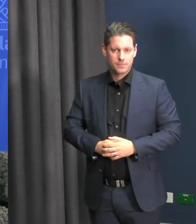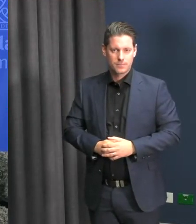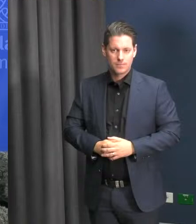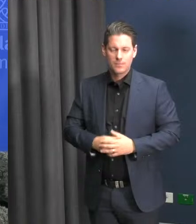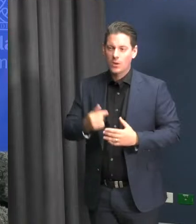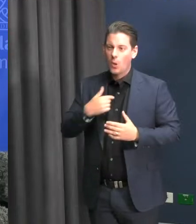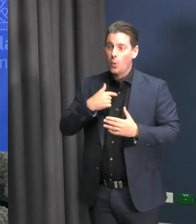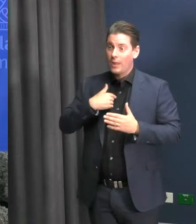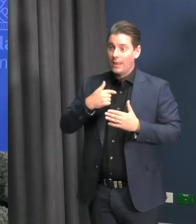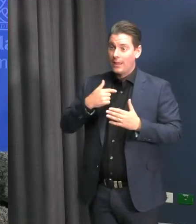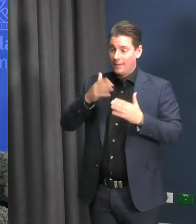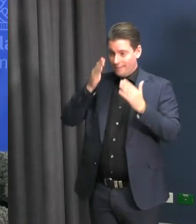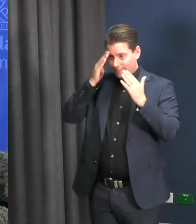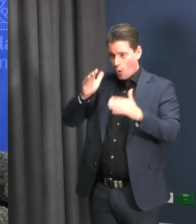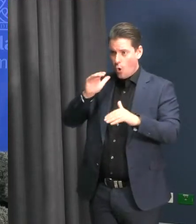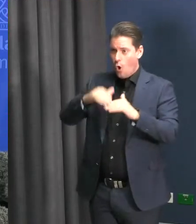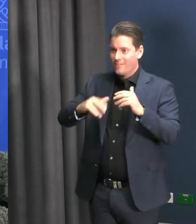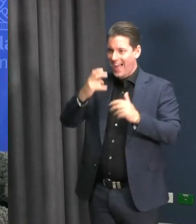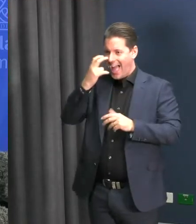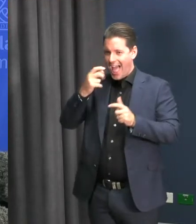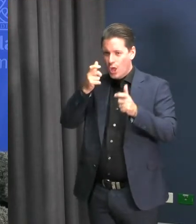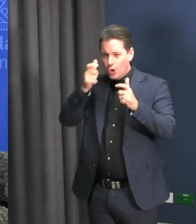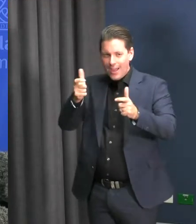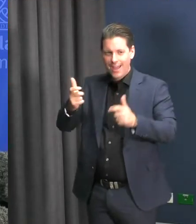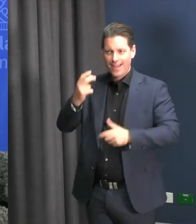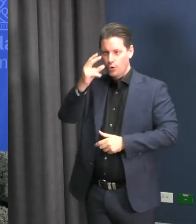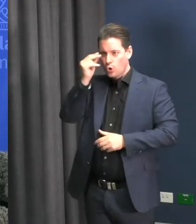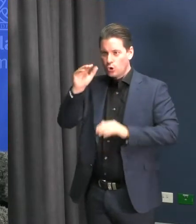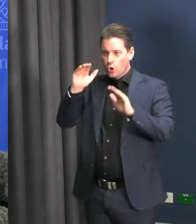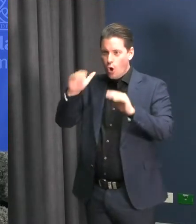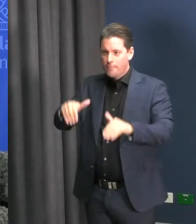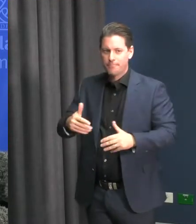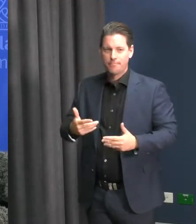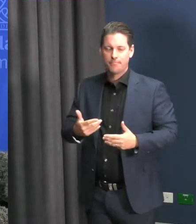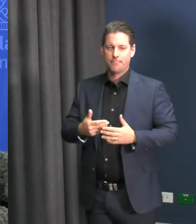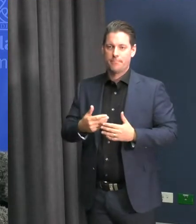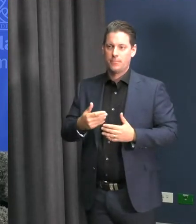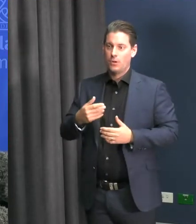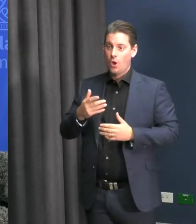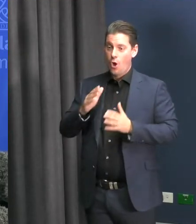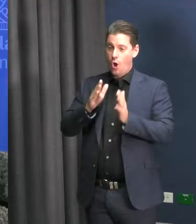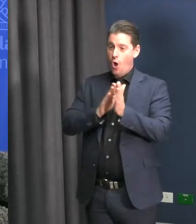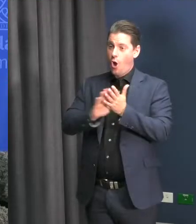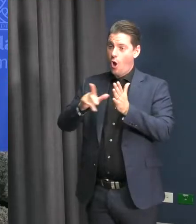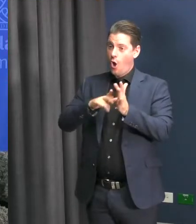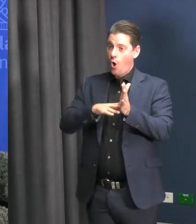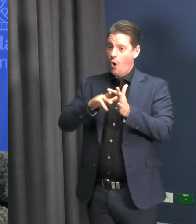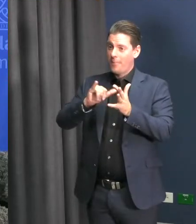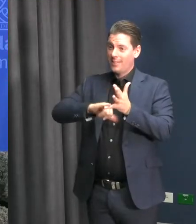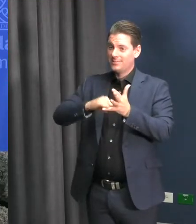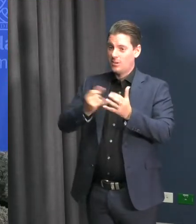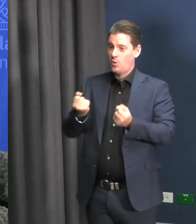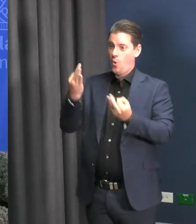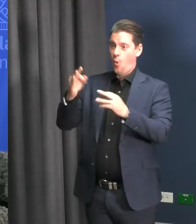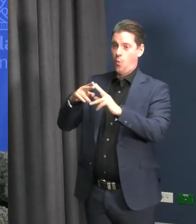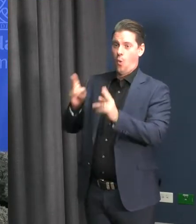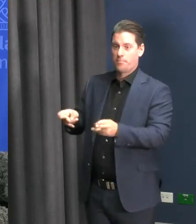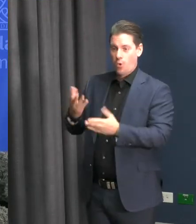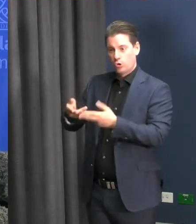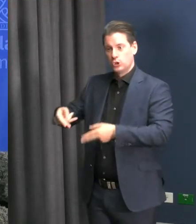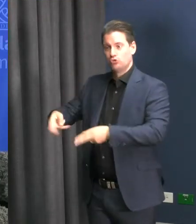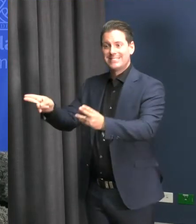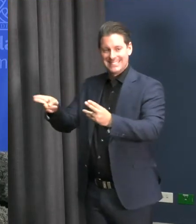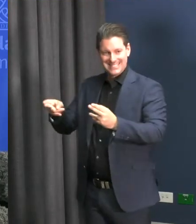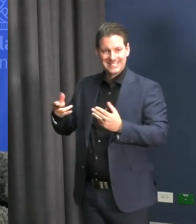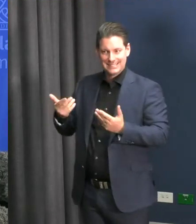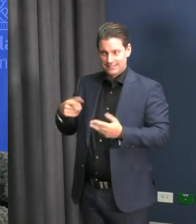on nursing homes, aged care, health services, those sleeping rough, and we're doing all we can to make sure that we get those